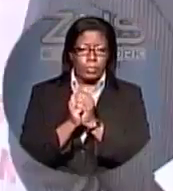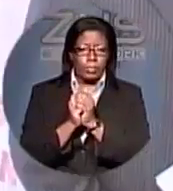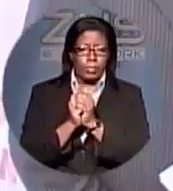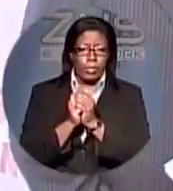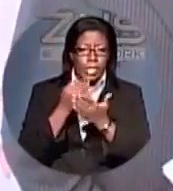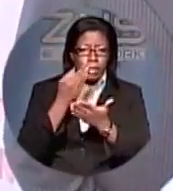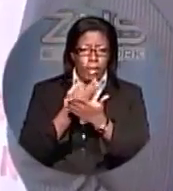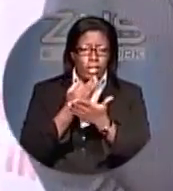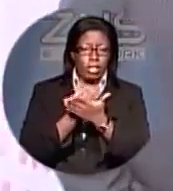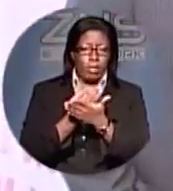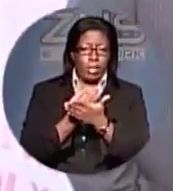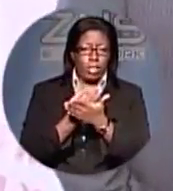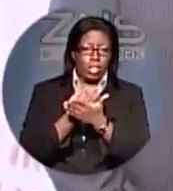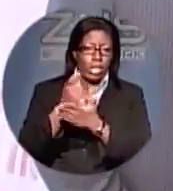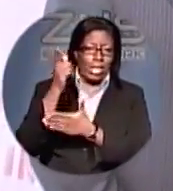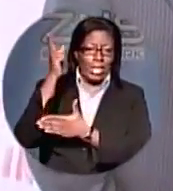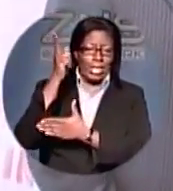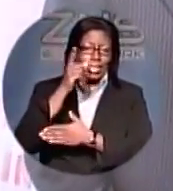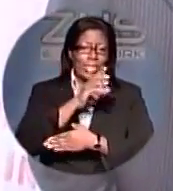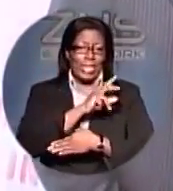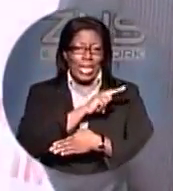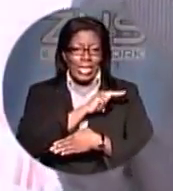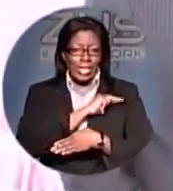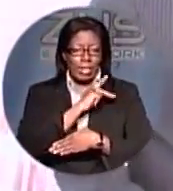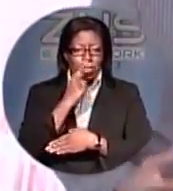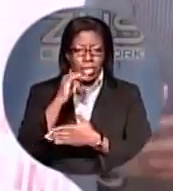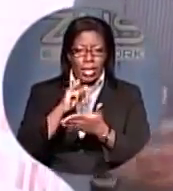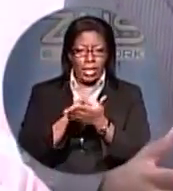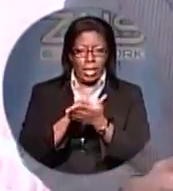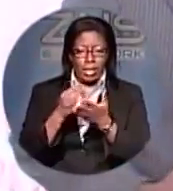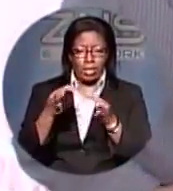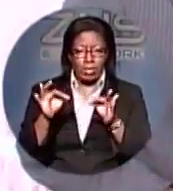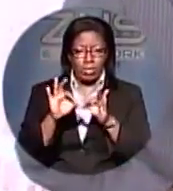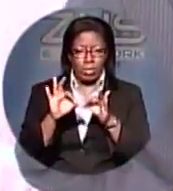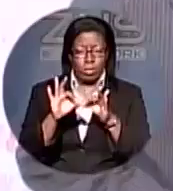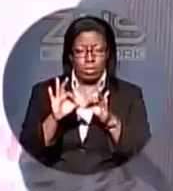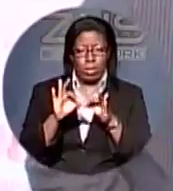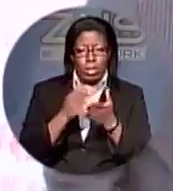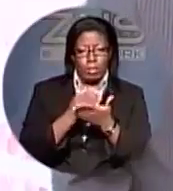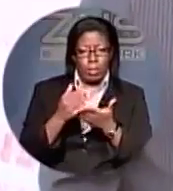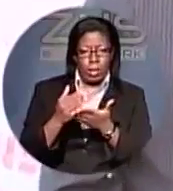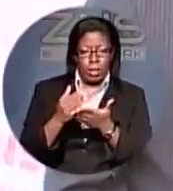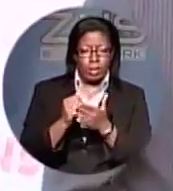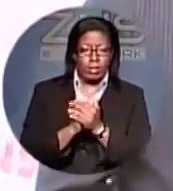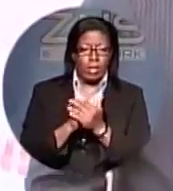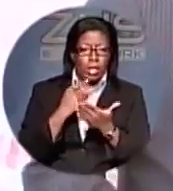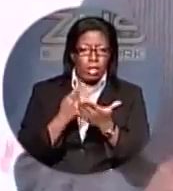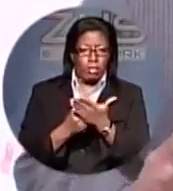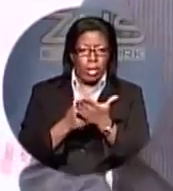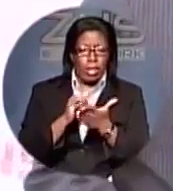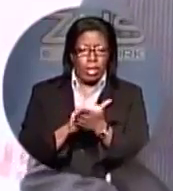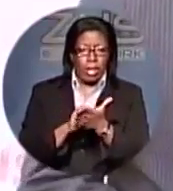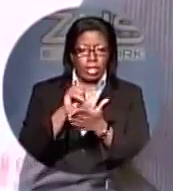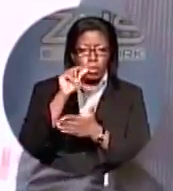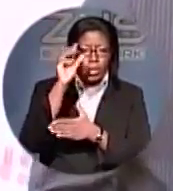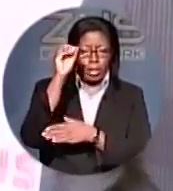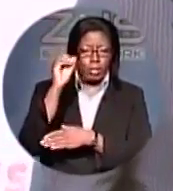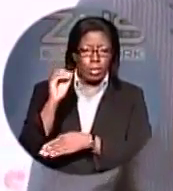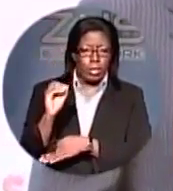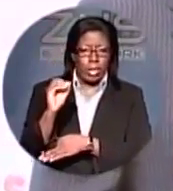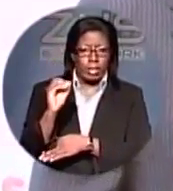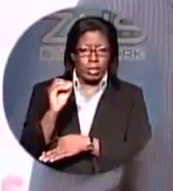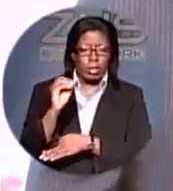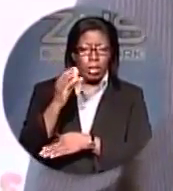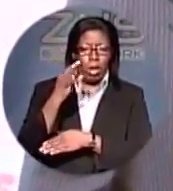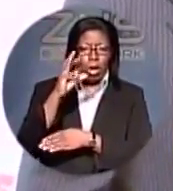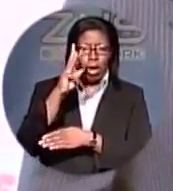financial matters, Lyndon Nairn, says the moratorium is an essential first step. The fact of the matter is that 20% of